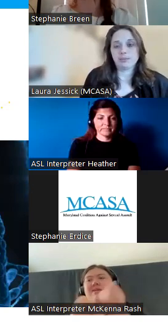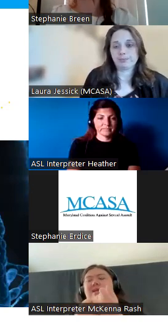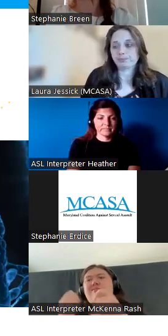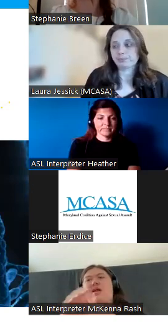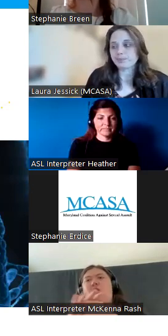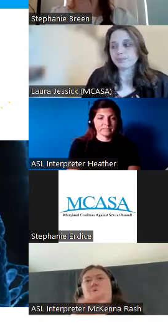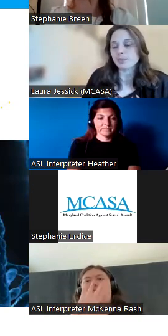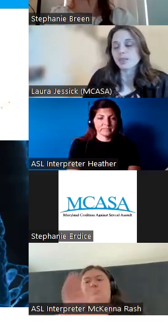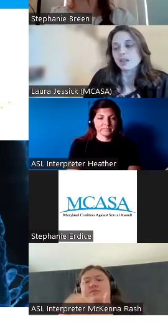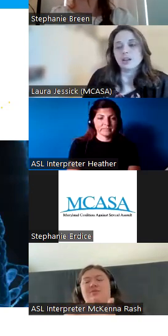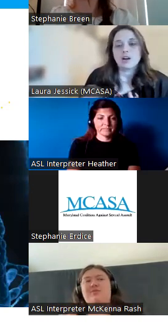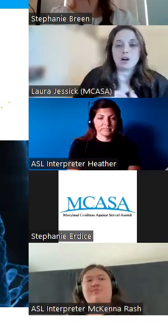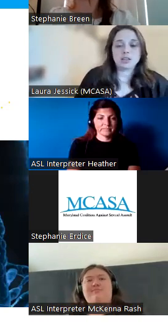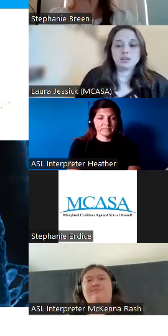center.